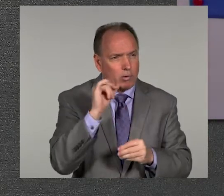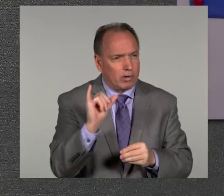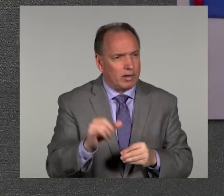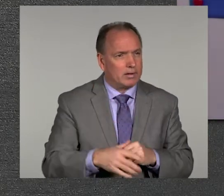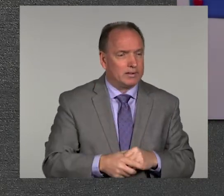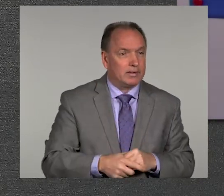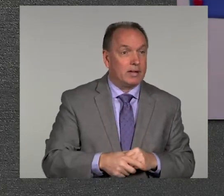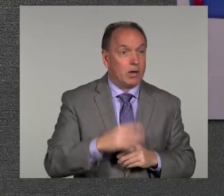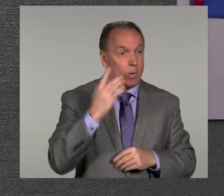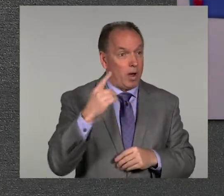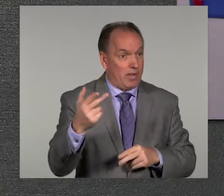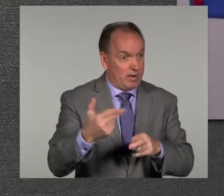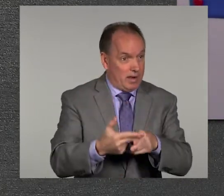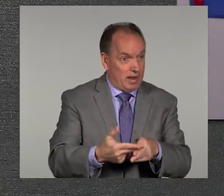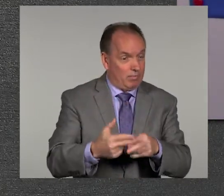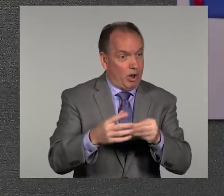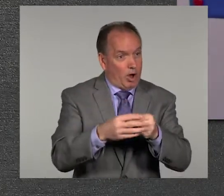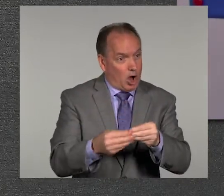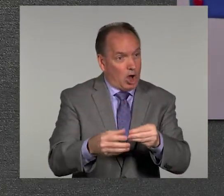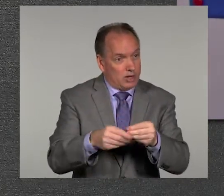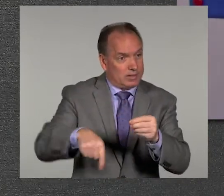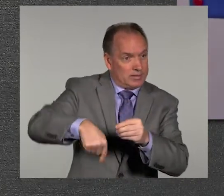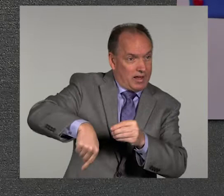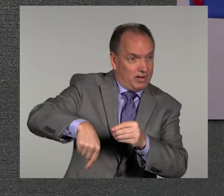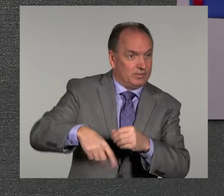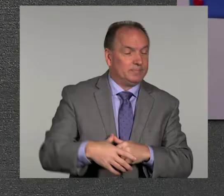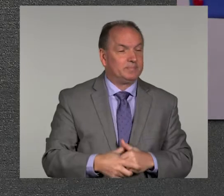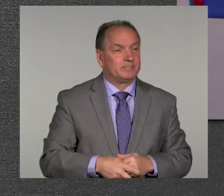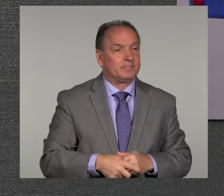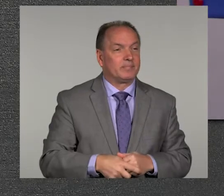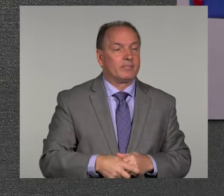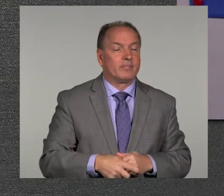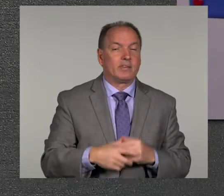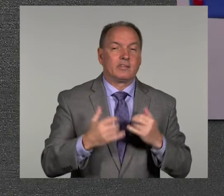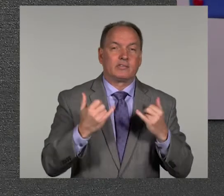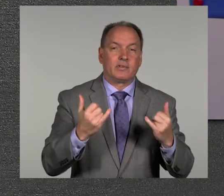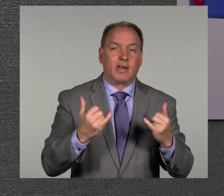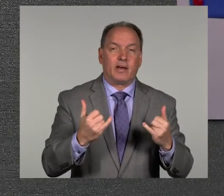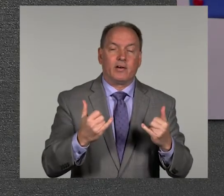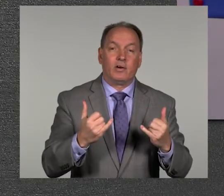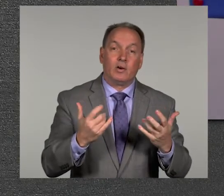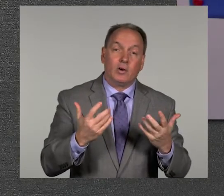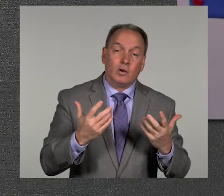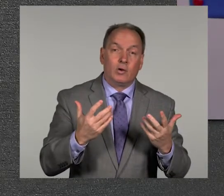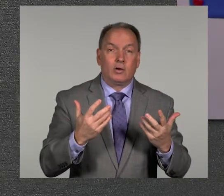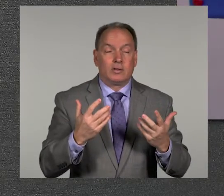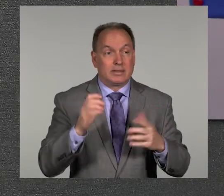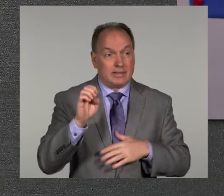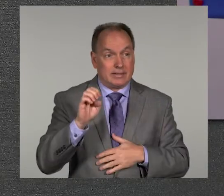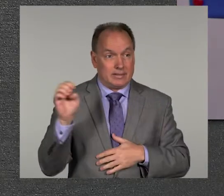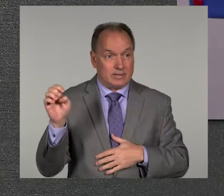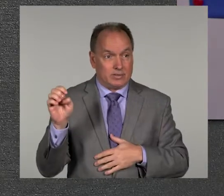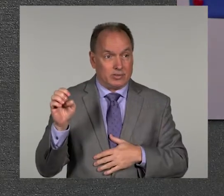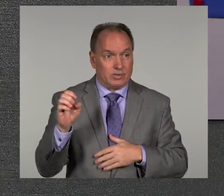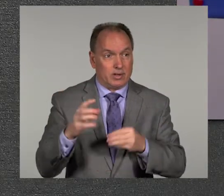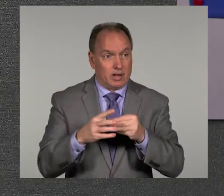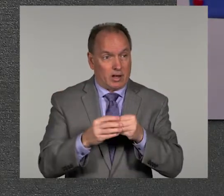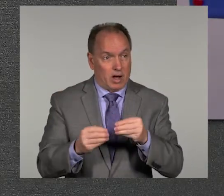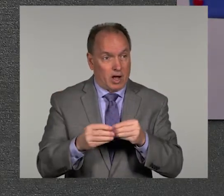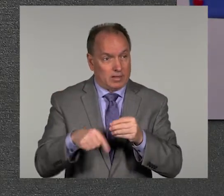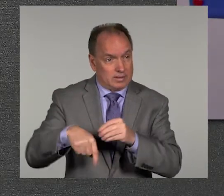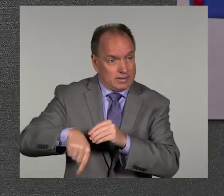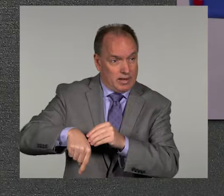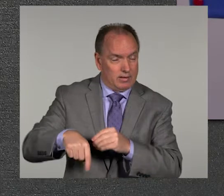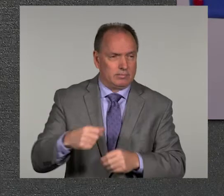ball. That's why they have the name cottontail. Alrighty, so the eastern